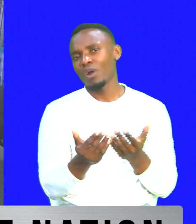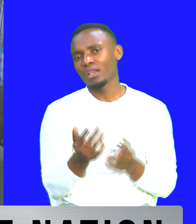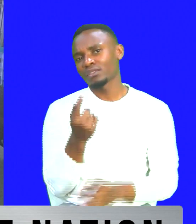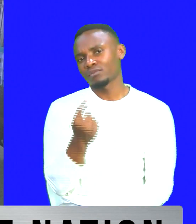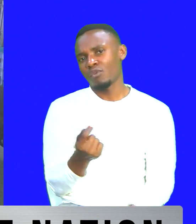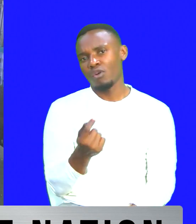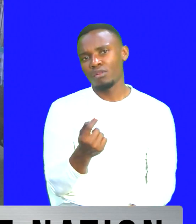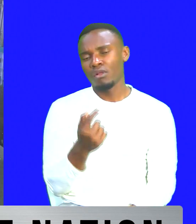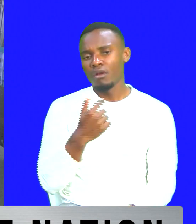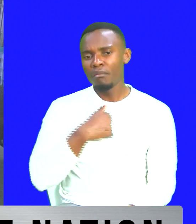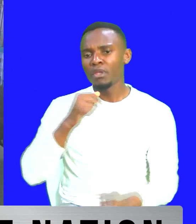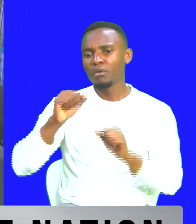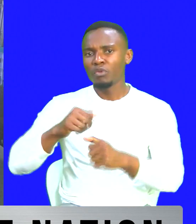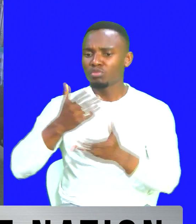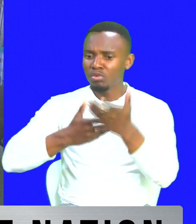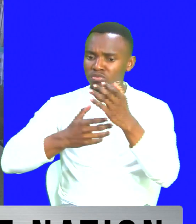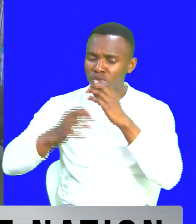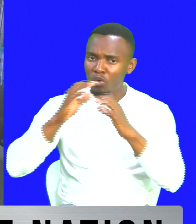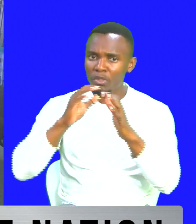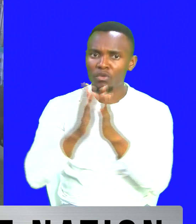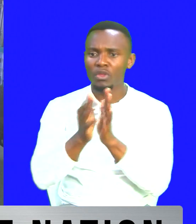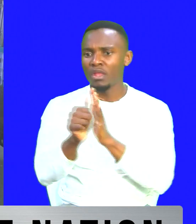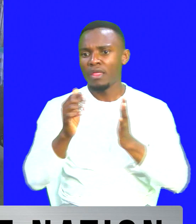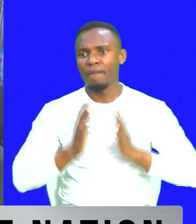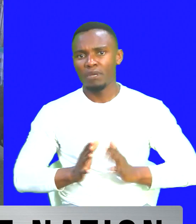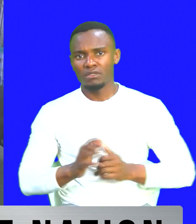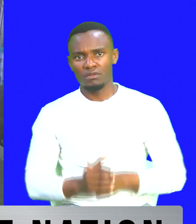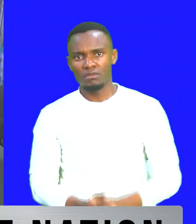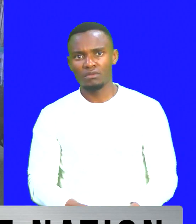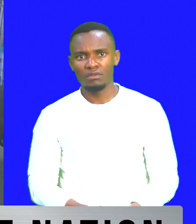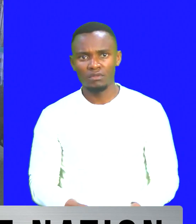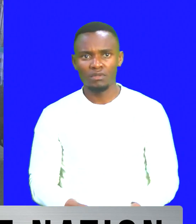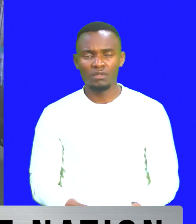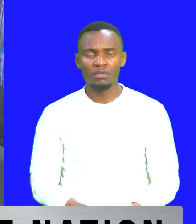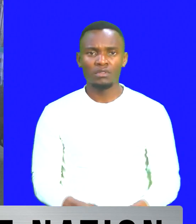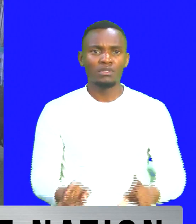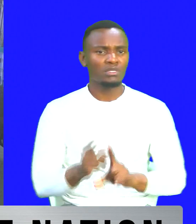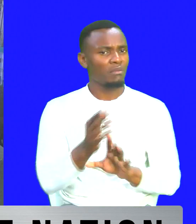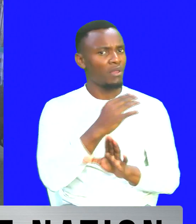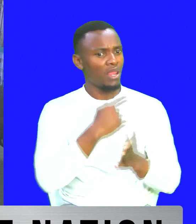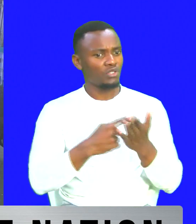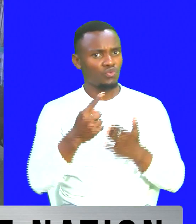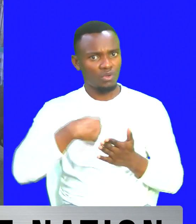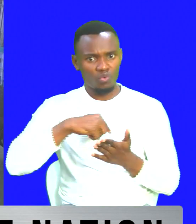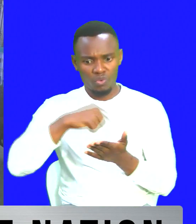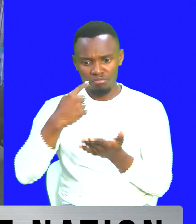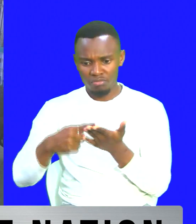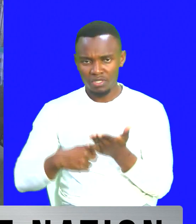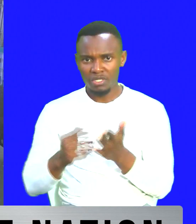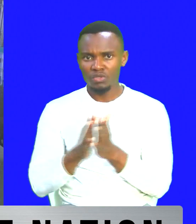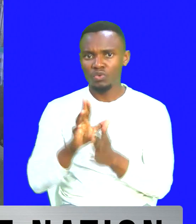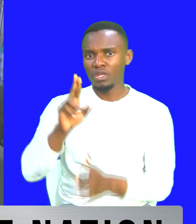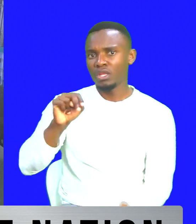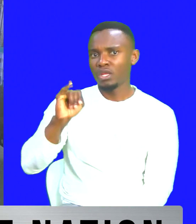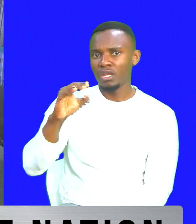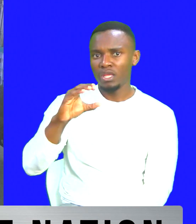I can talk to someone. By the way. Yes. By the way, we spoke about it here last week. Yeah. With Nicholas